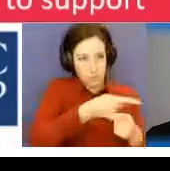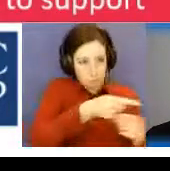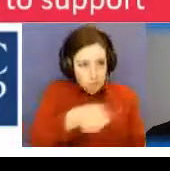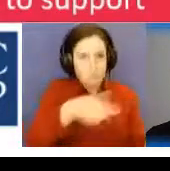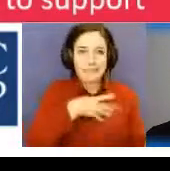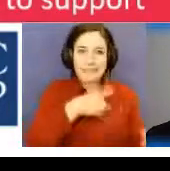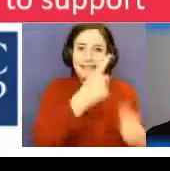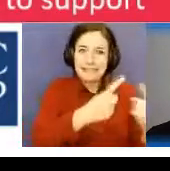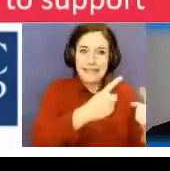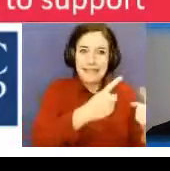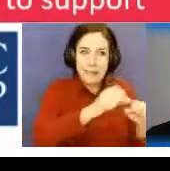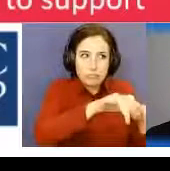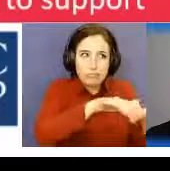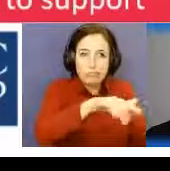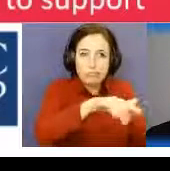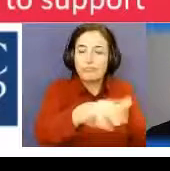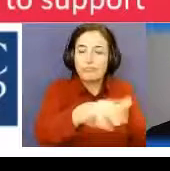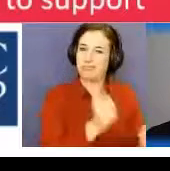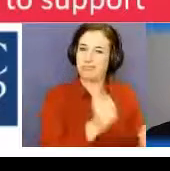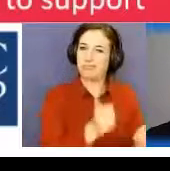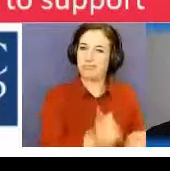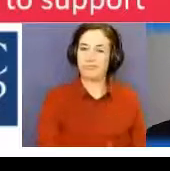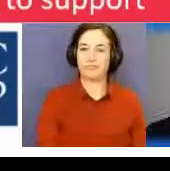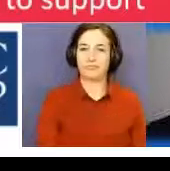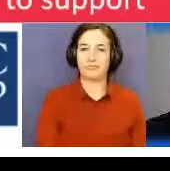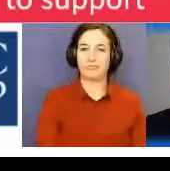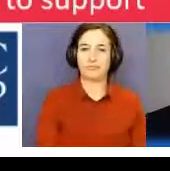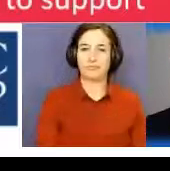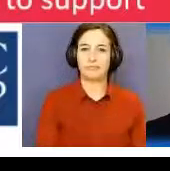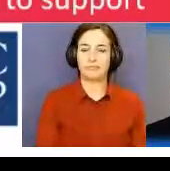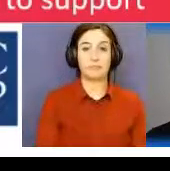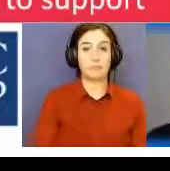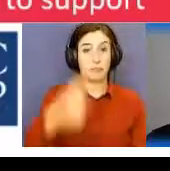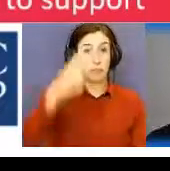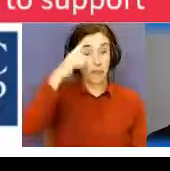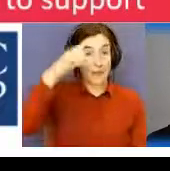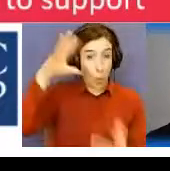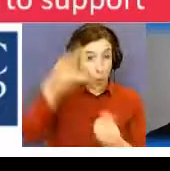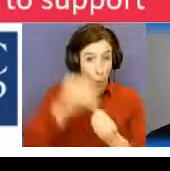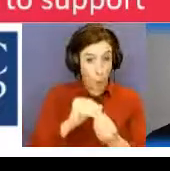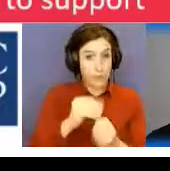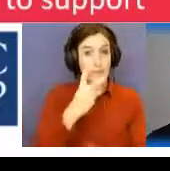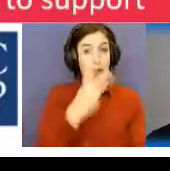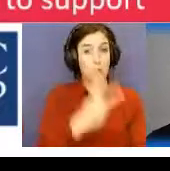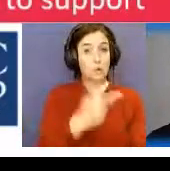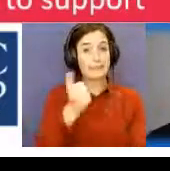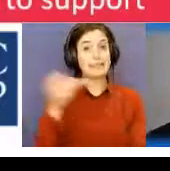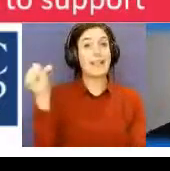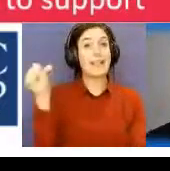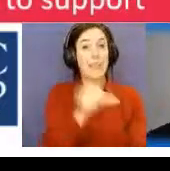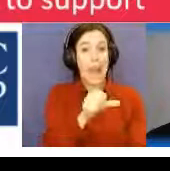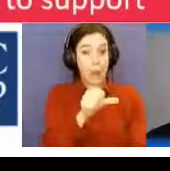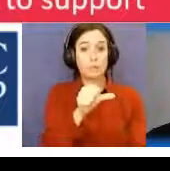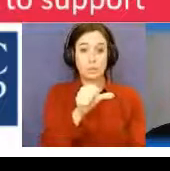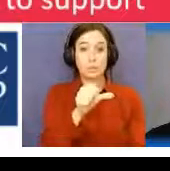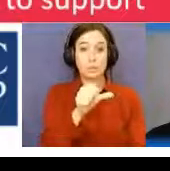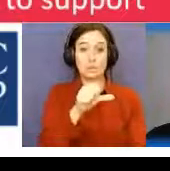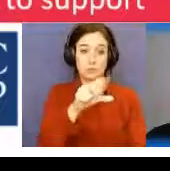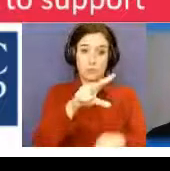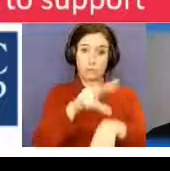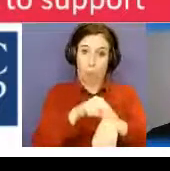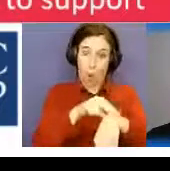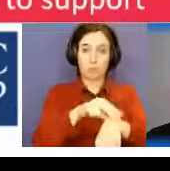And I think something like over 26,000 clinicians are attending this type of training so far. So we're starting to get some real scale, and